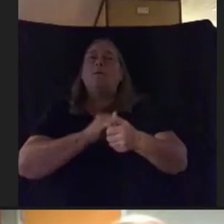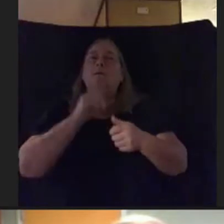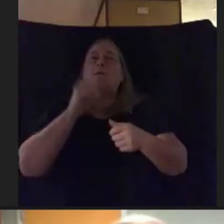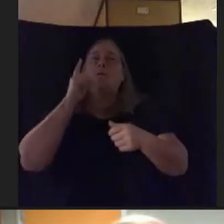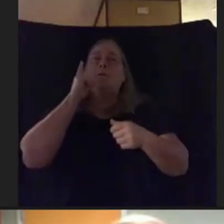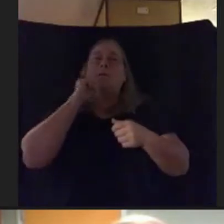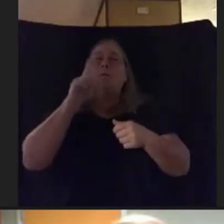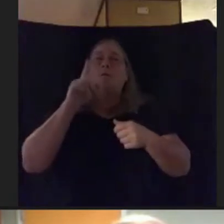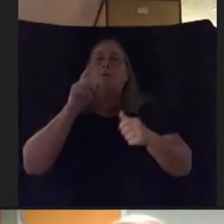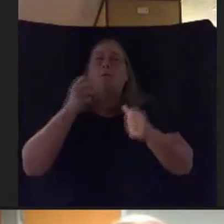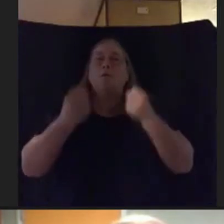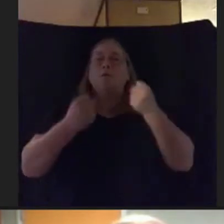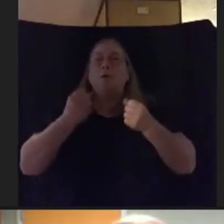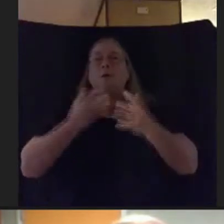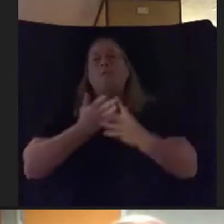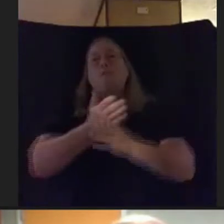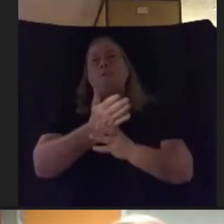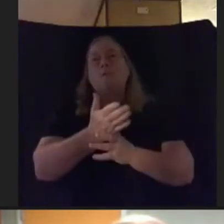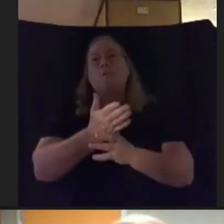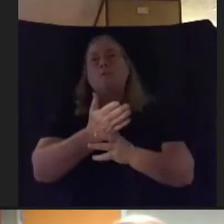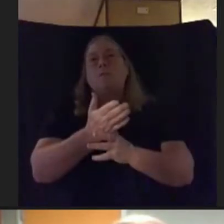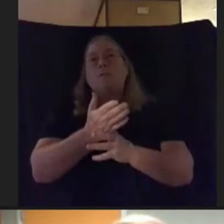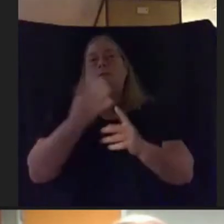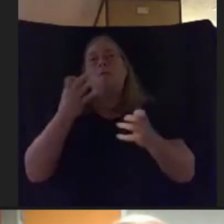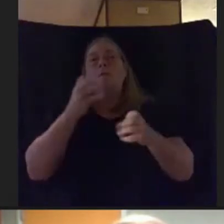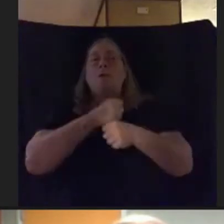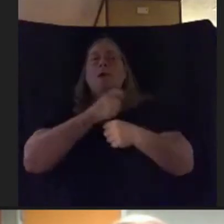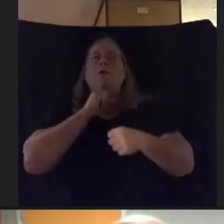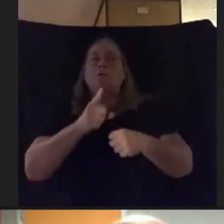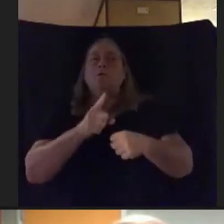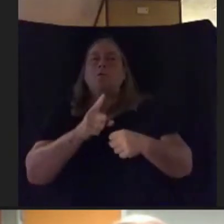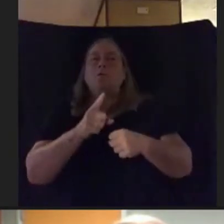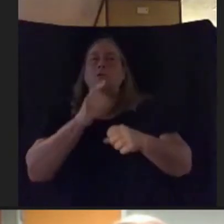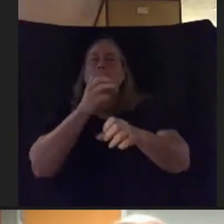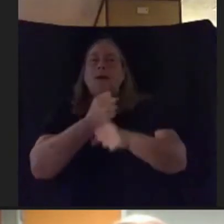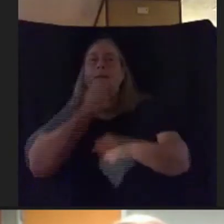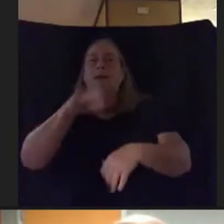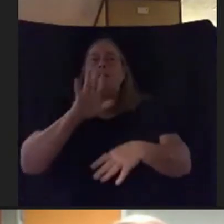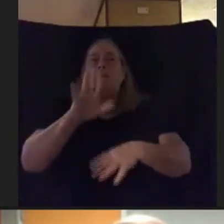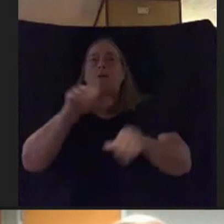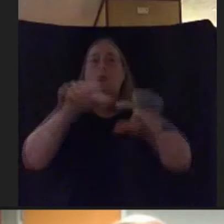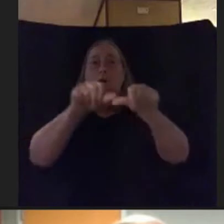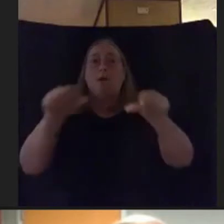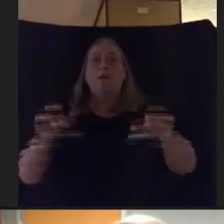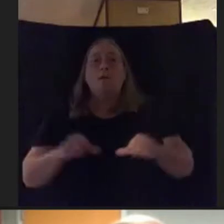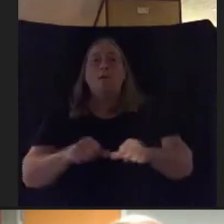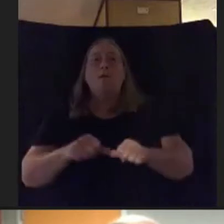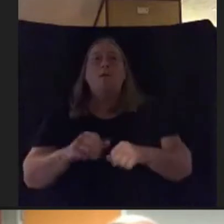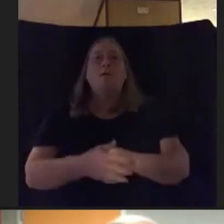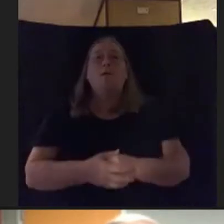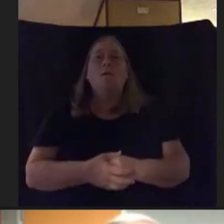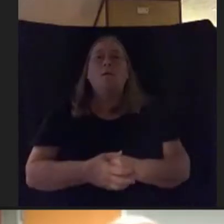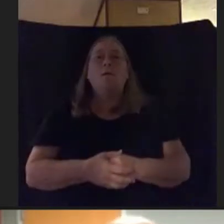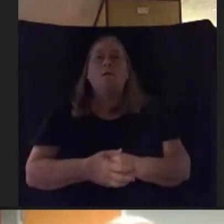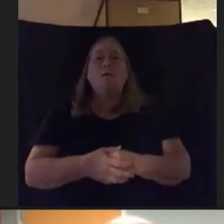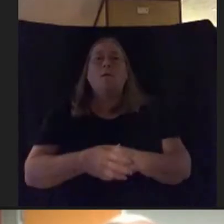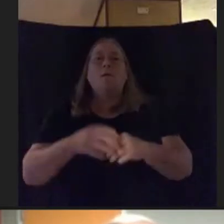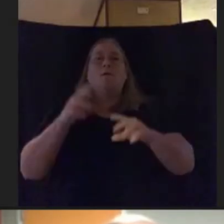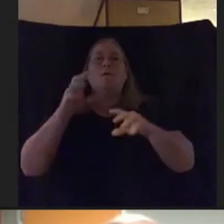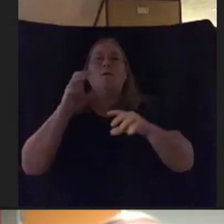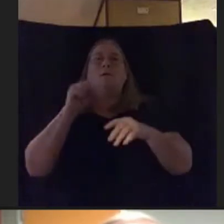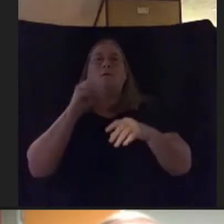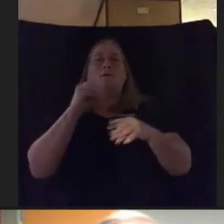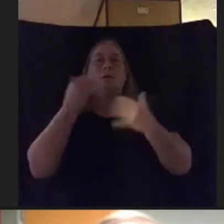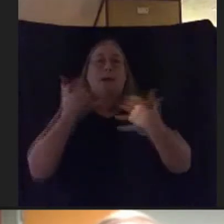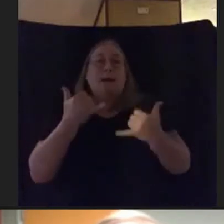drive-through sites. We want to make sure that we address both geographic disparities, but also racial and ethnic disparities. And so we do spend a